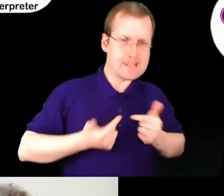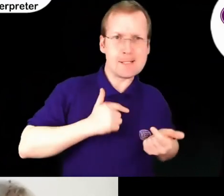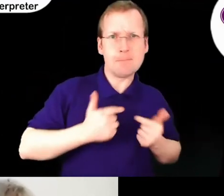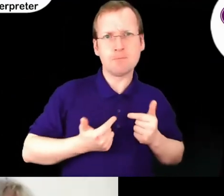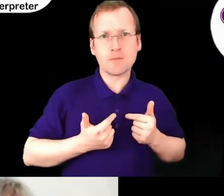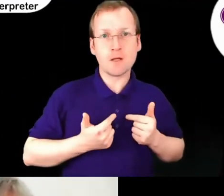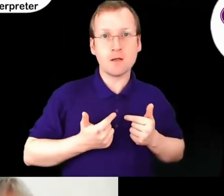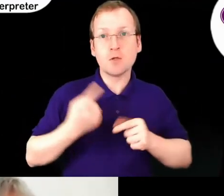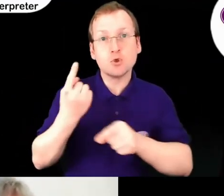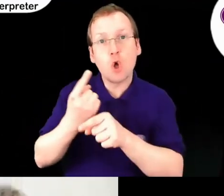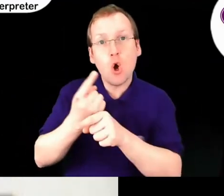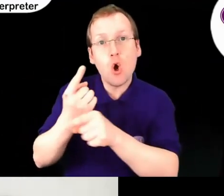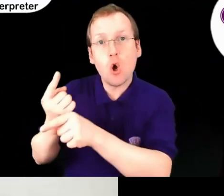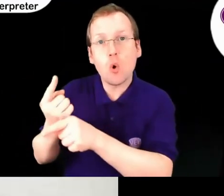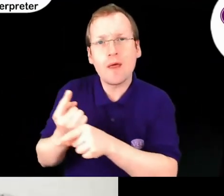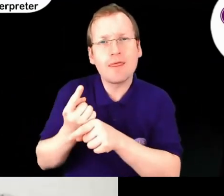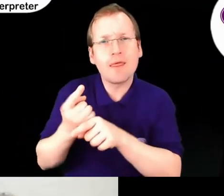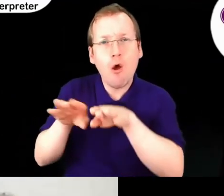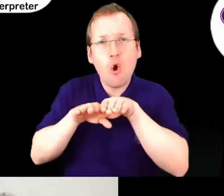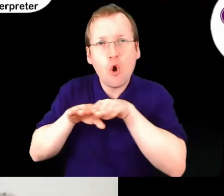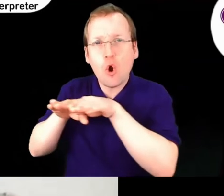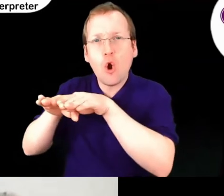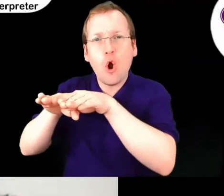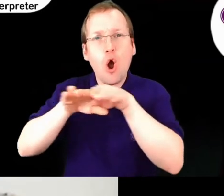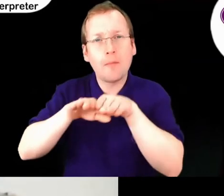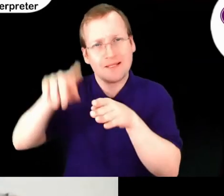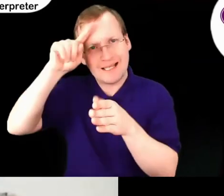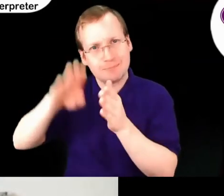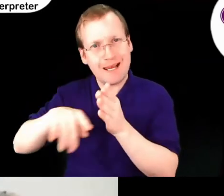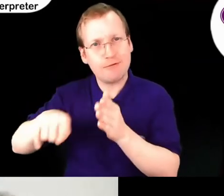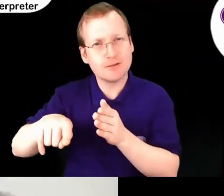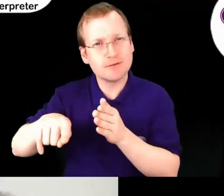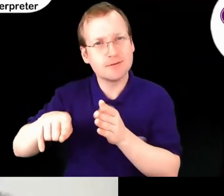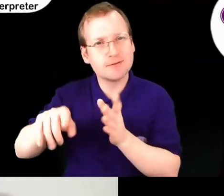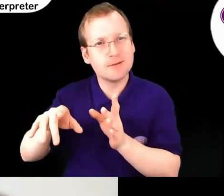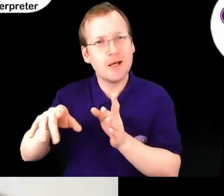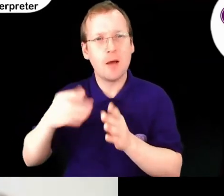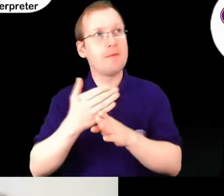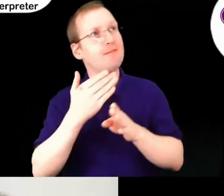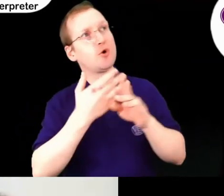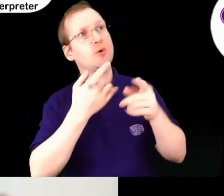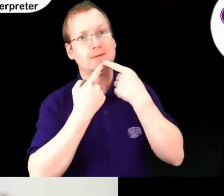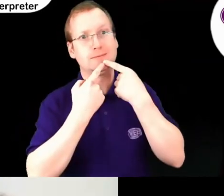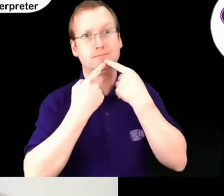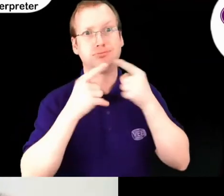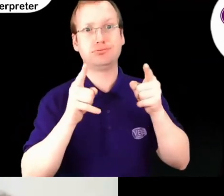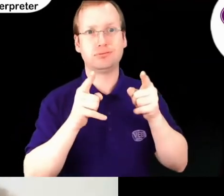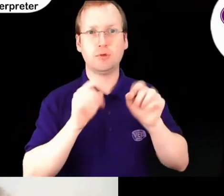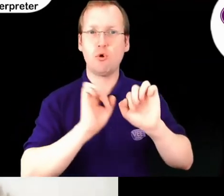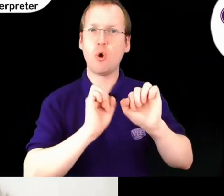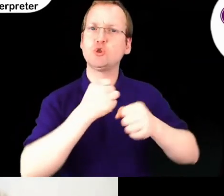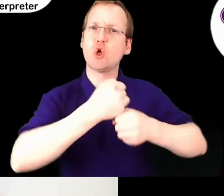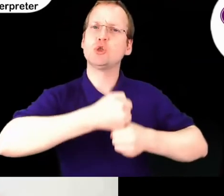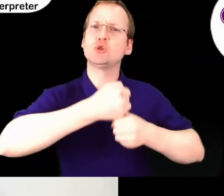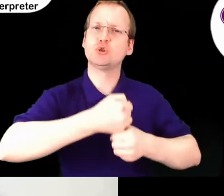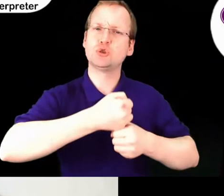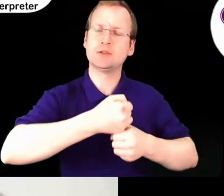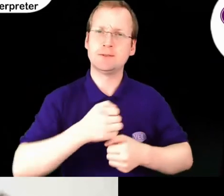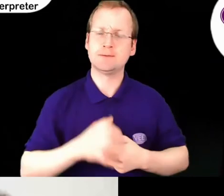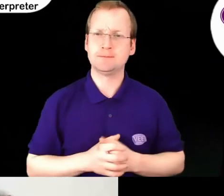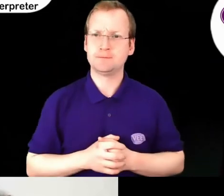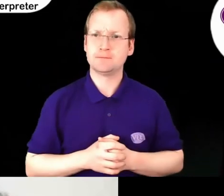who have a common experience before you begin to make that something which is public within your church. And you know, the